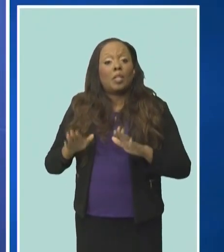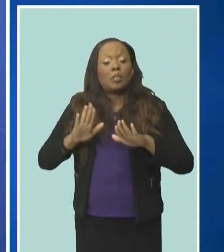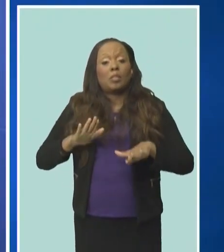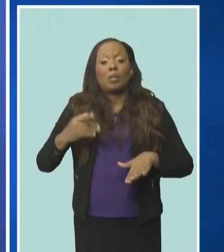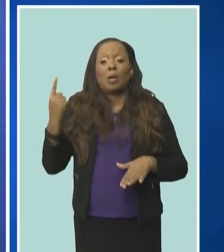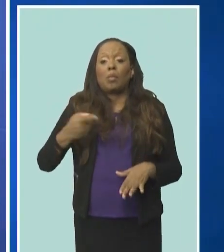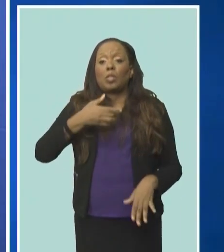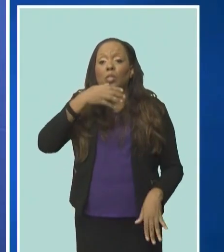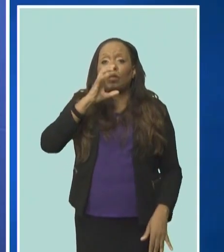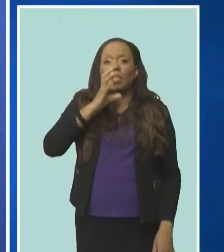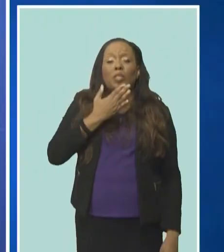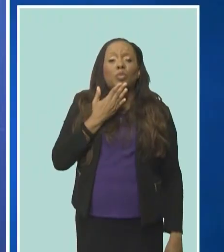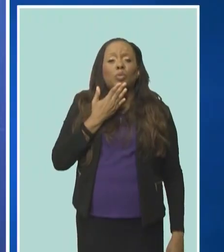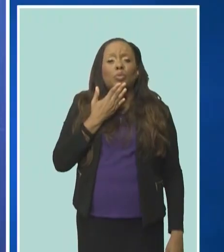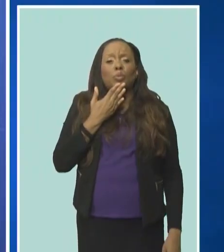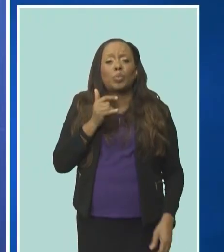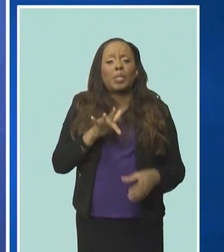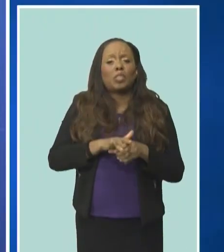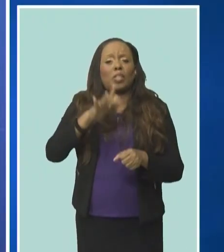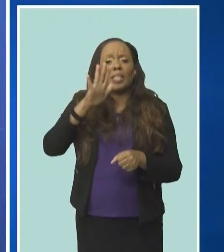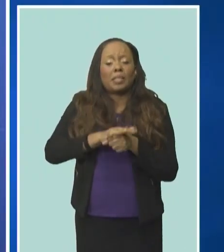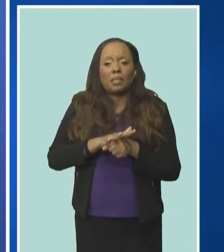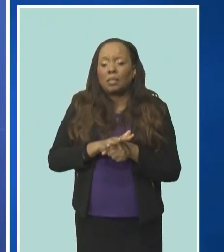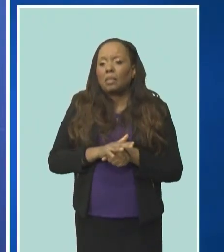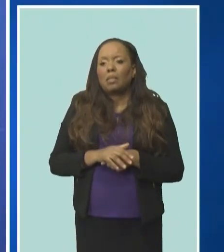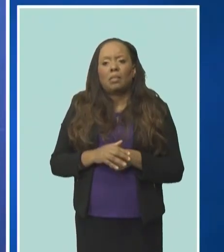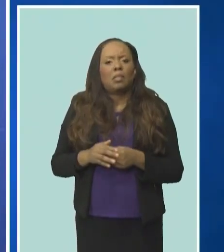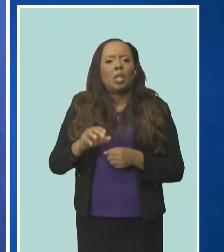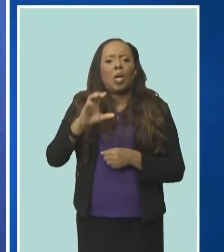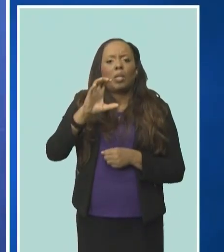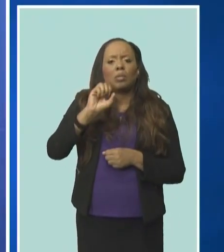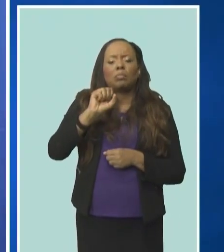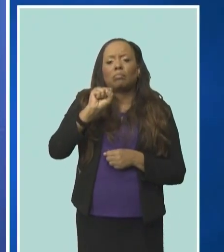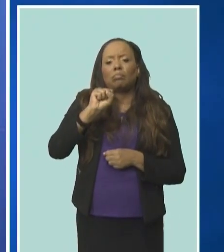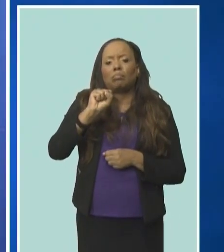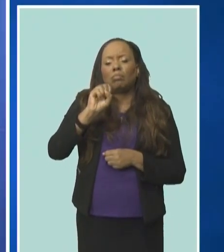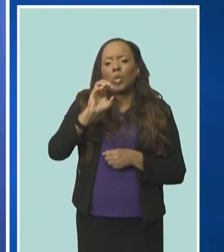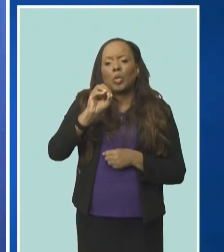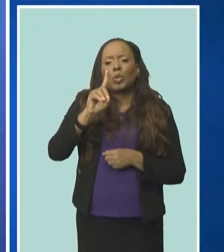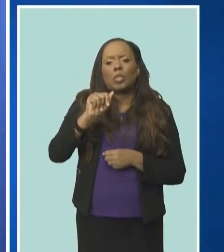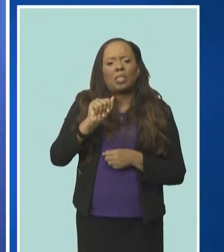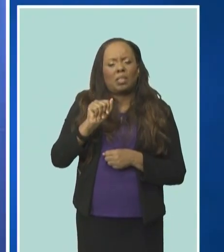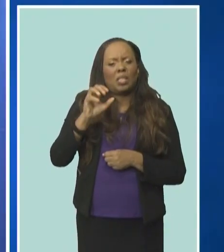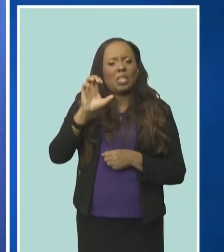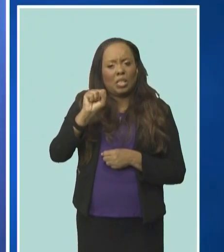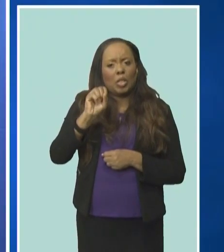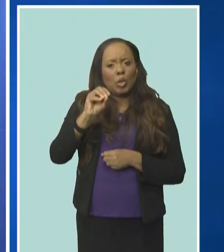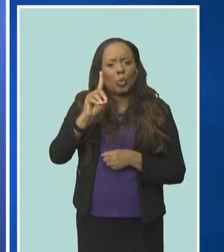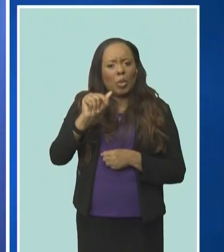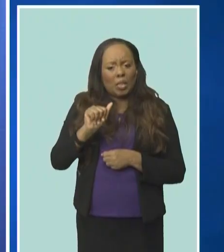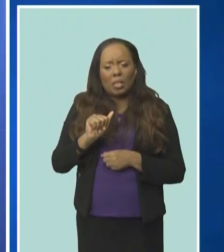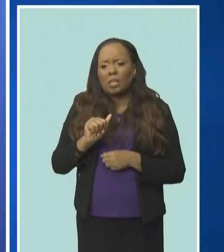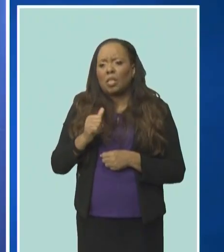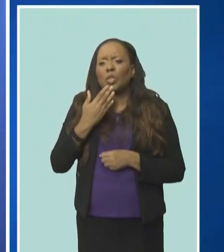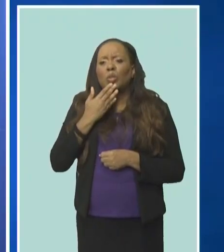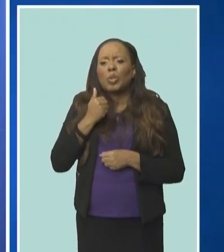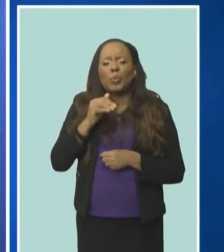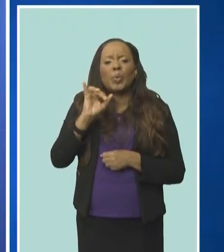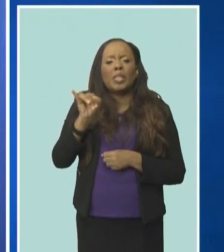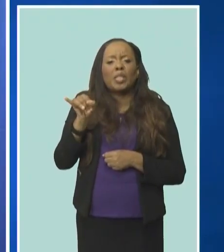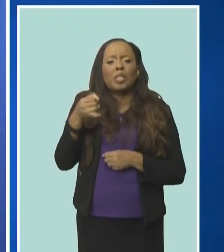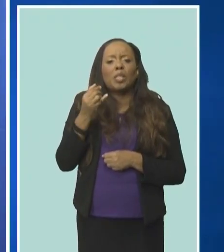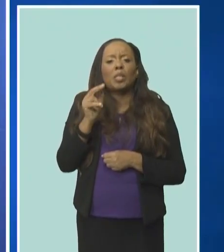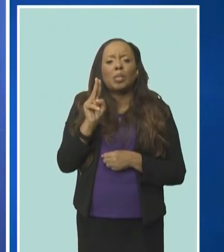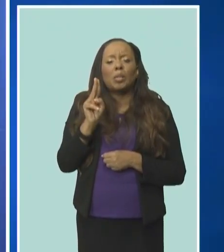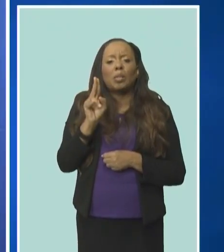and other sweetened drinks, we are effectively training their palates to crave sugar. This